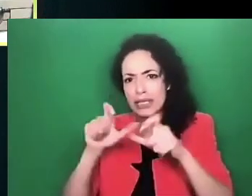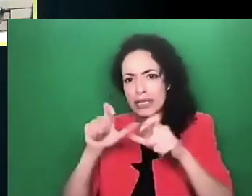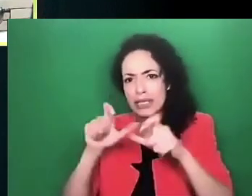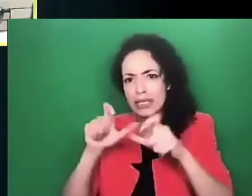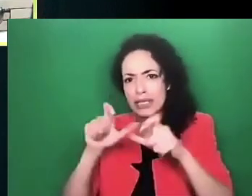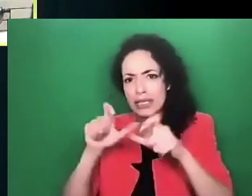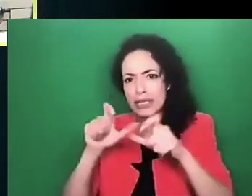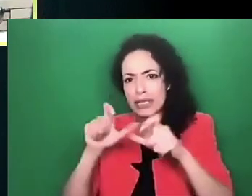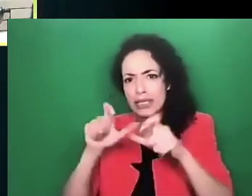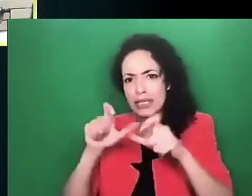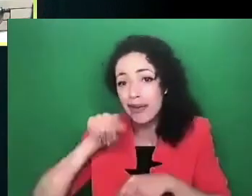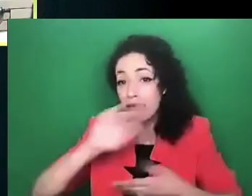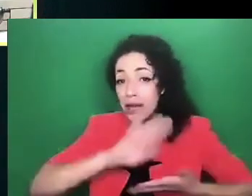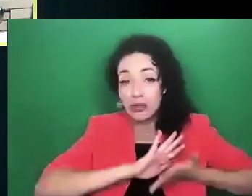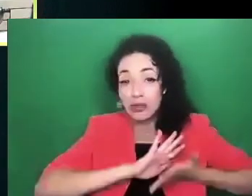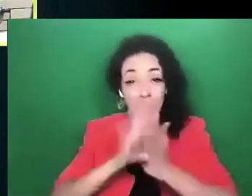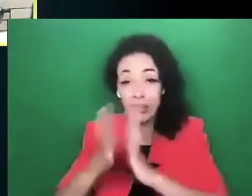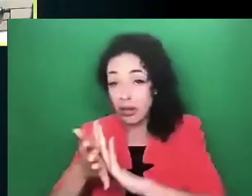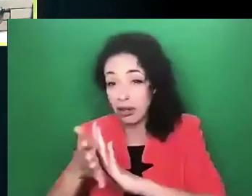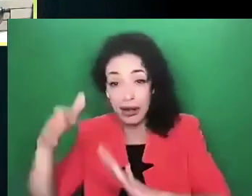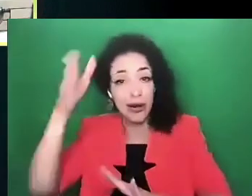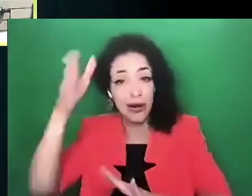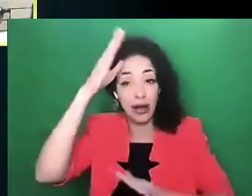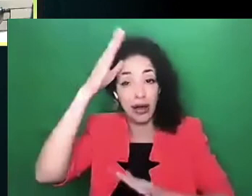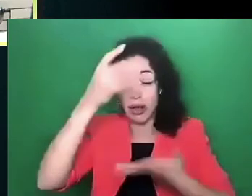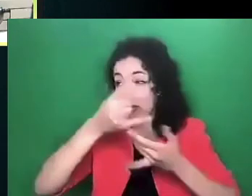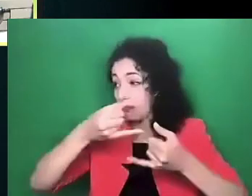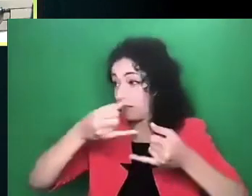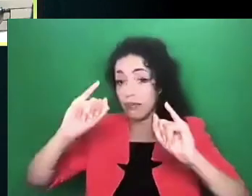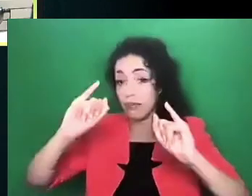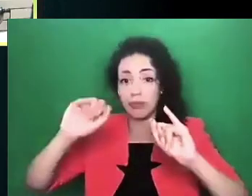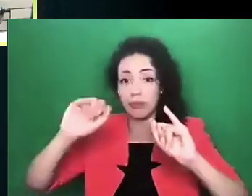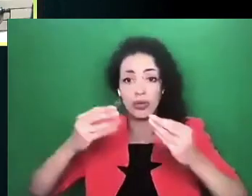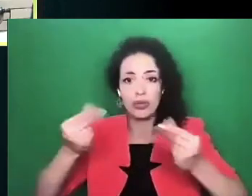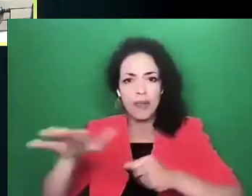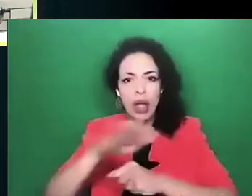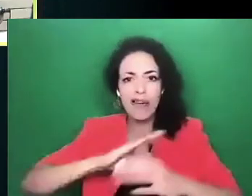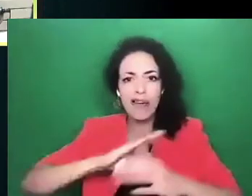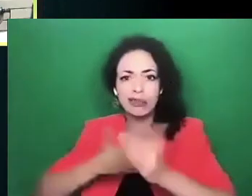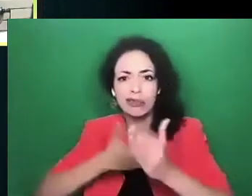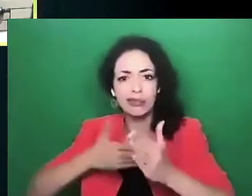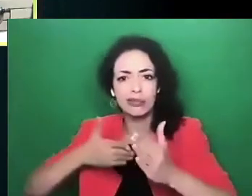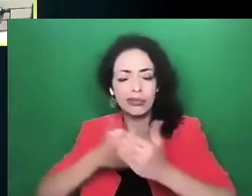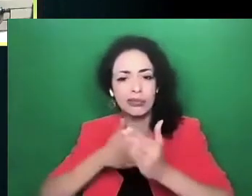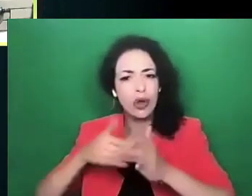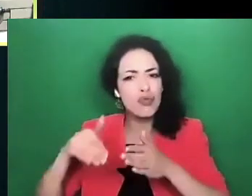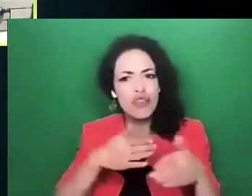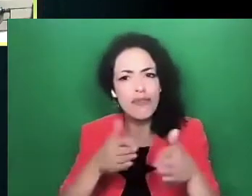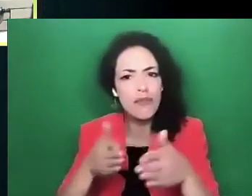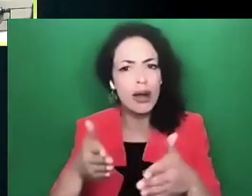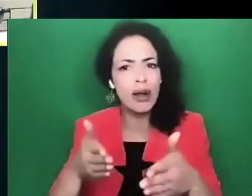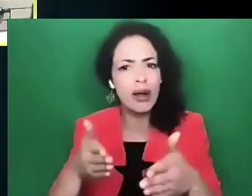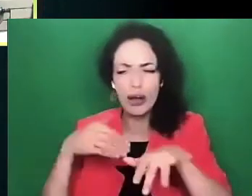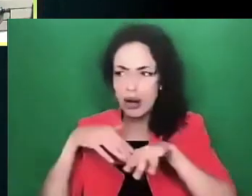significantly disrupted in Iraq. I mean, there's no access in areas to the rivers. You had, these rivers were alive with sails,